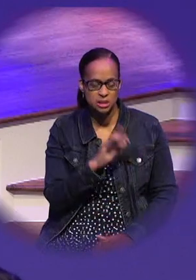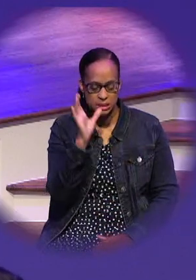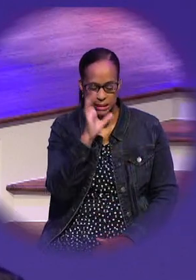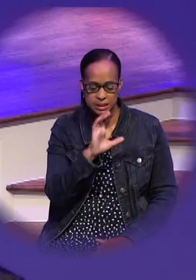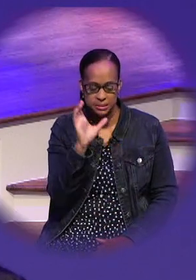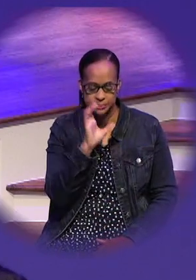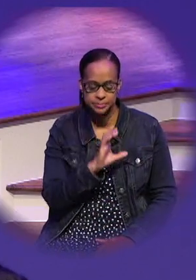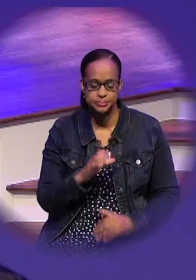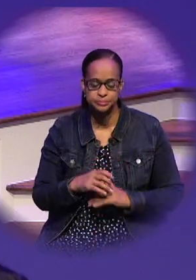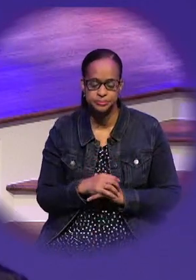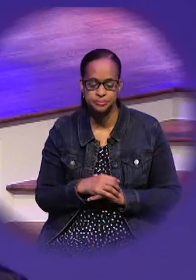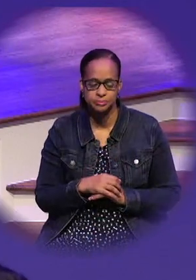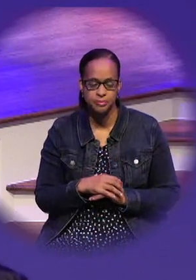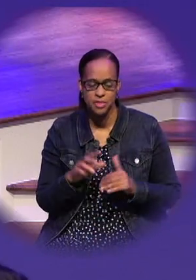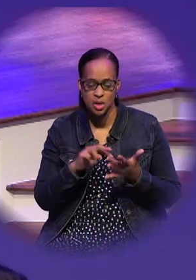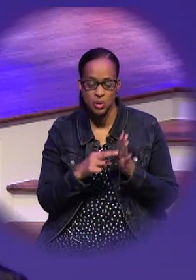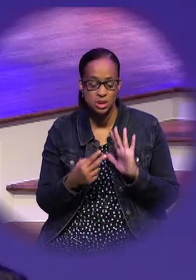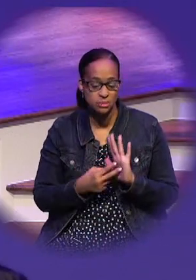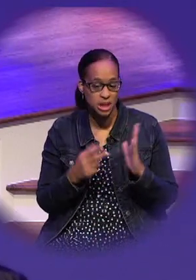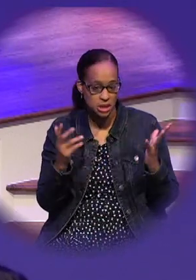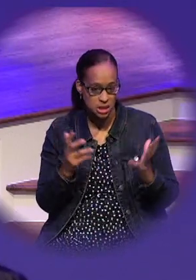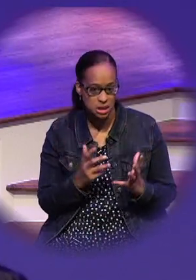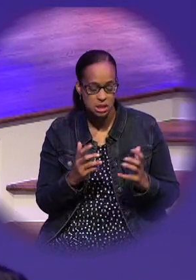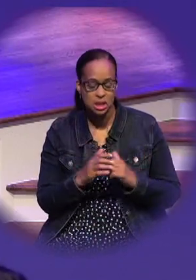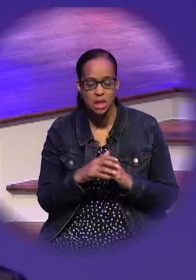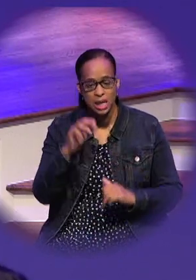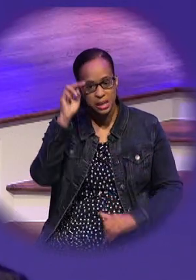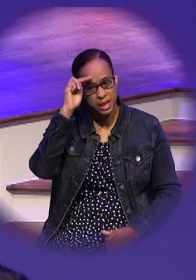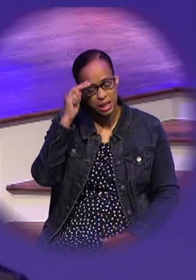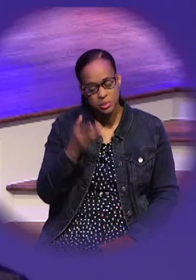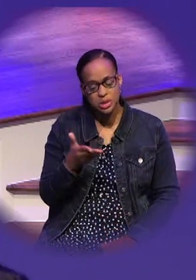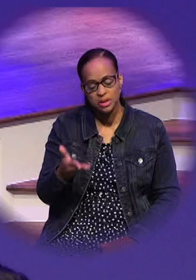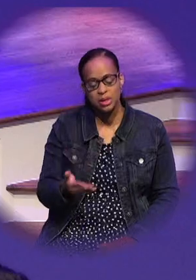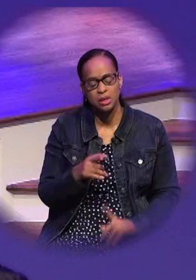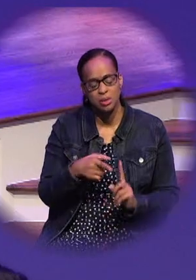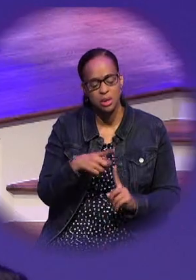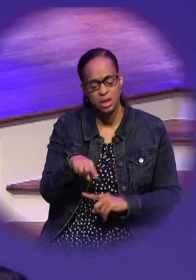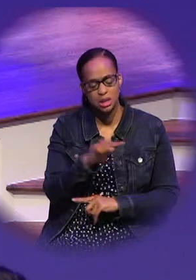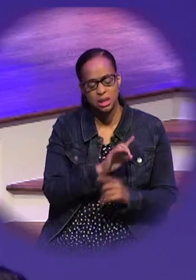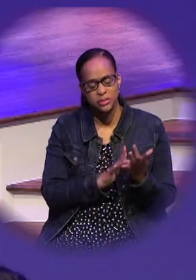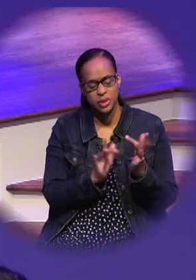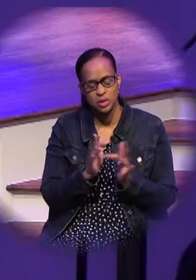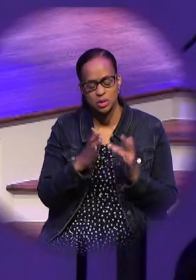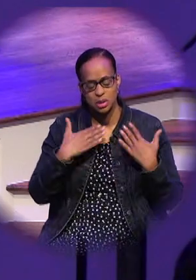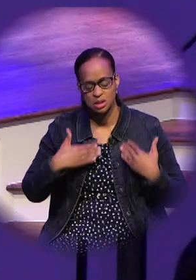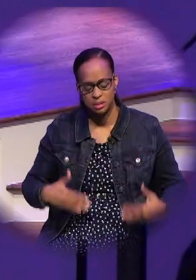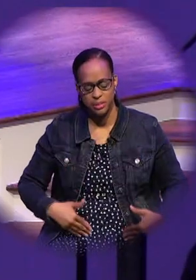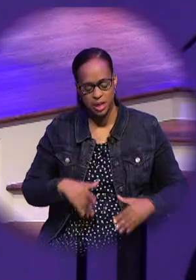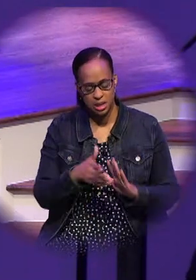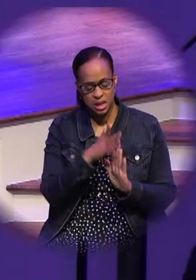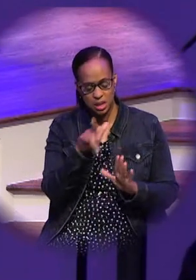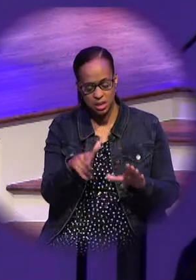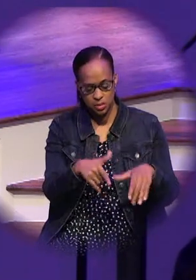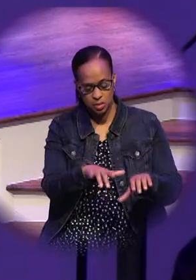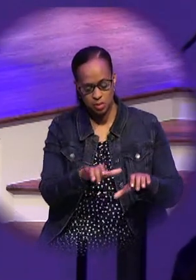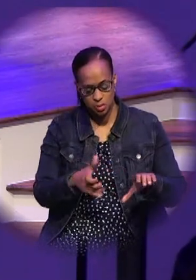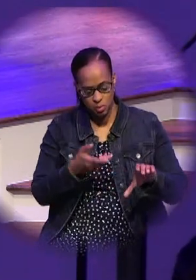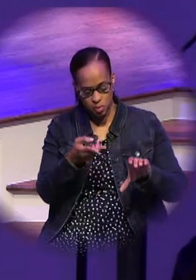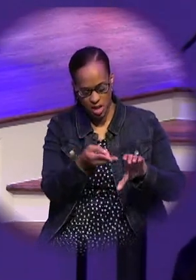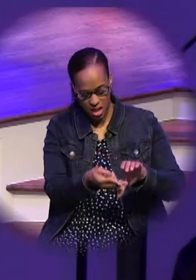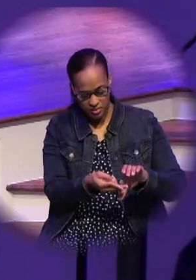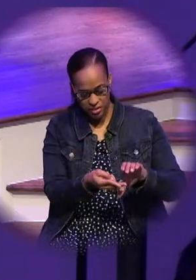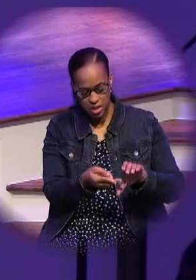burial. Which means Nicodemus was there when they laid Jesus' body in that crypt. Was